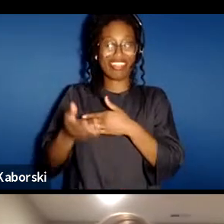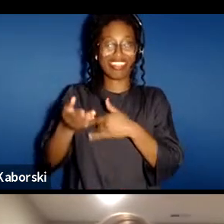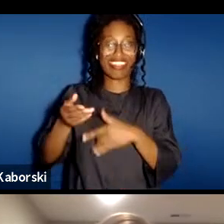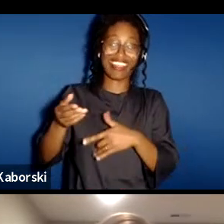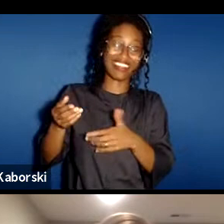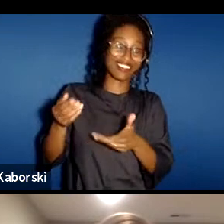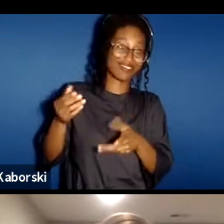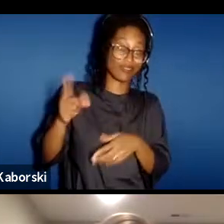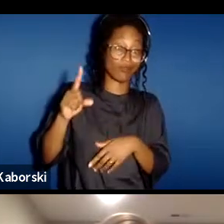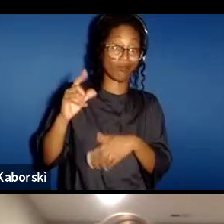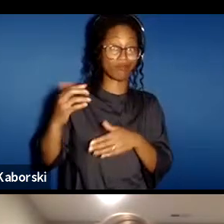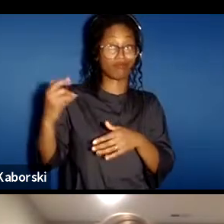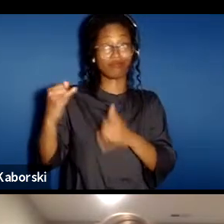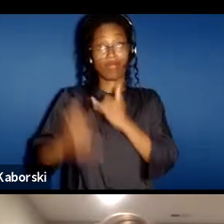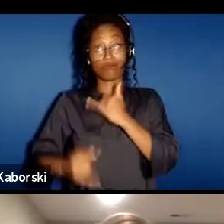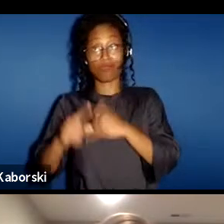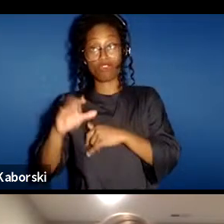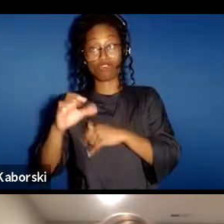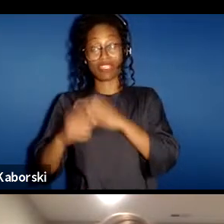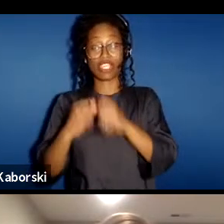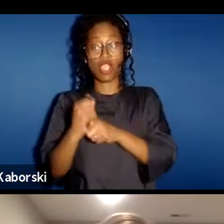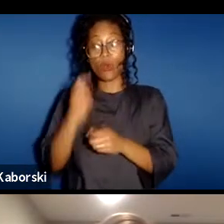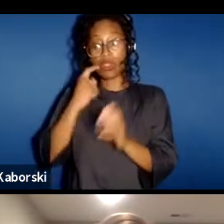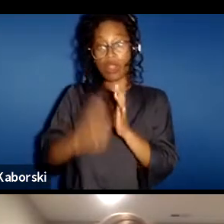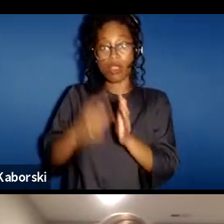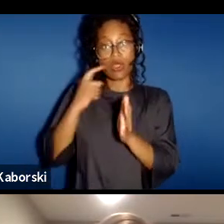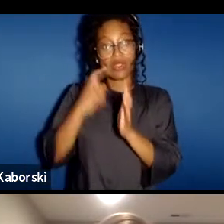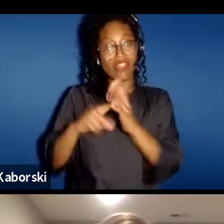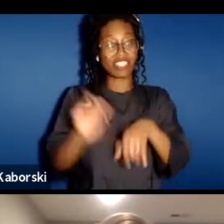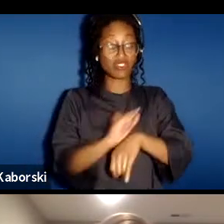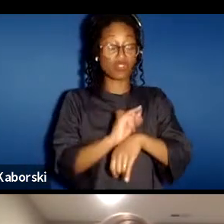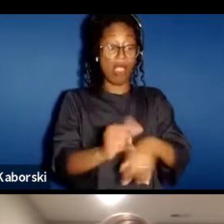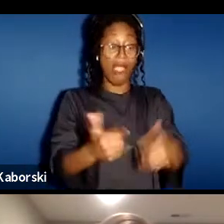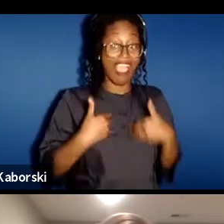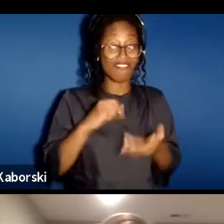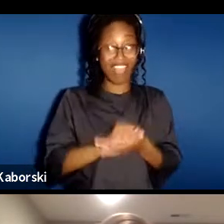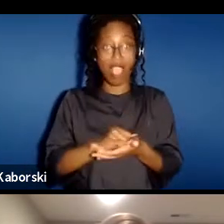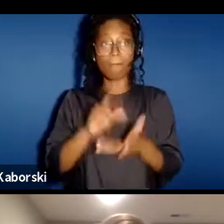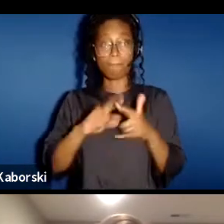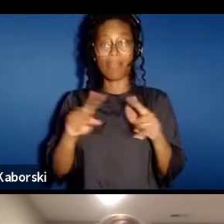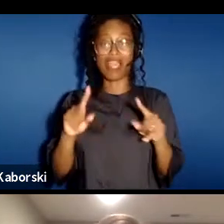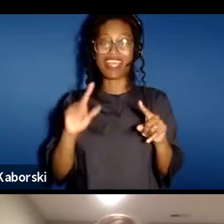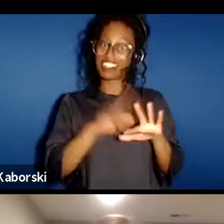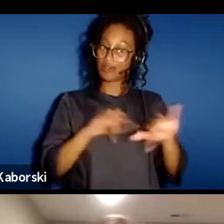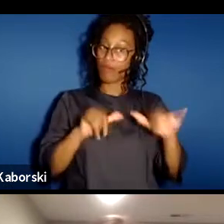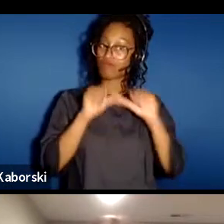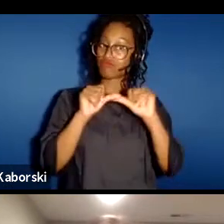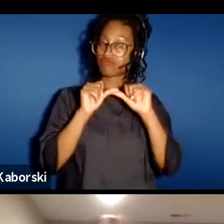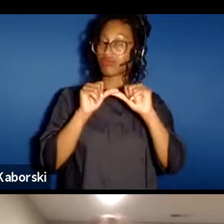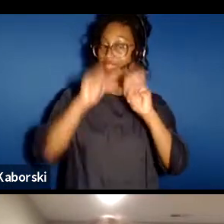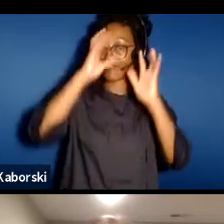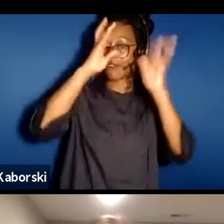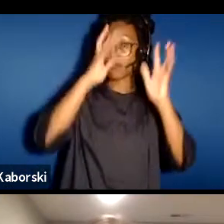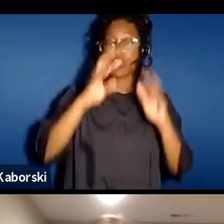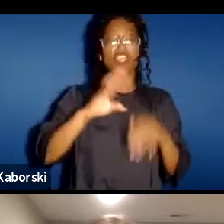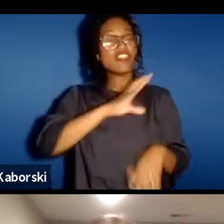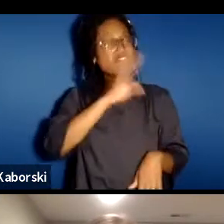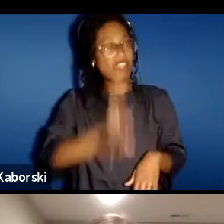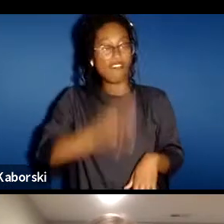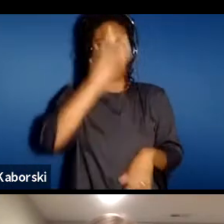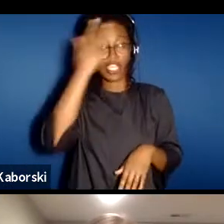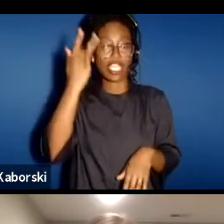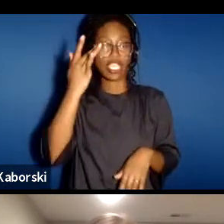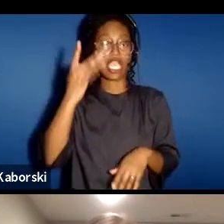and the industry has just always had that, and then innovating at the same time. So I think when you never lose sight of your heritage, and